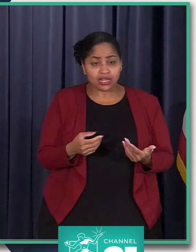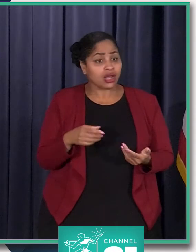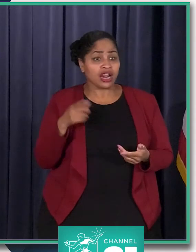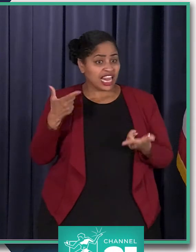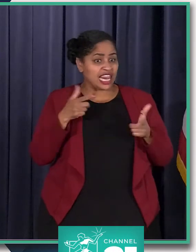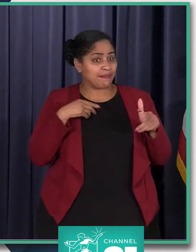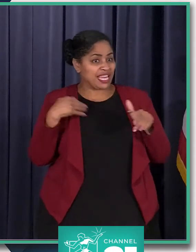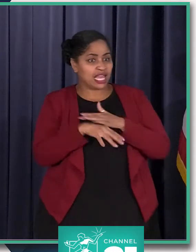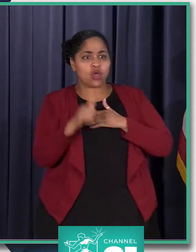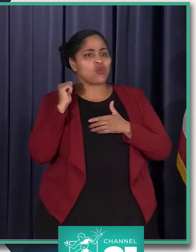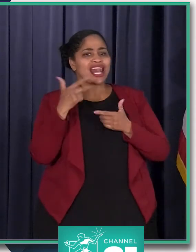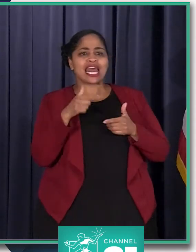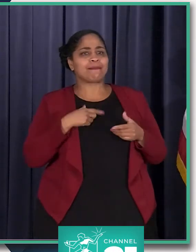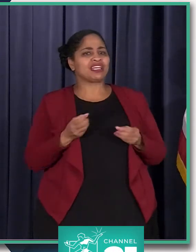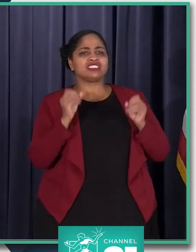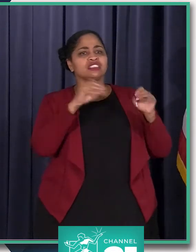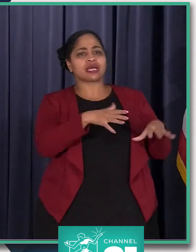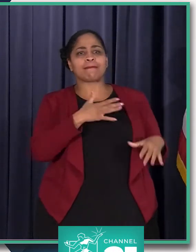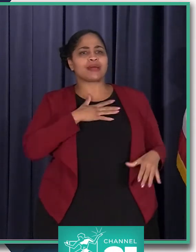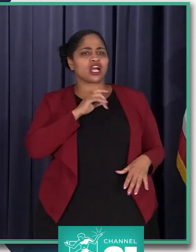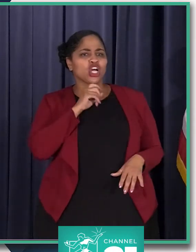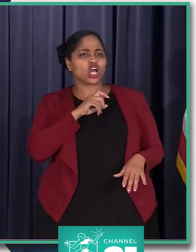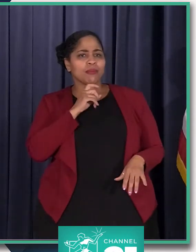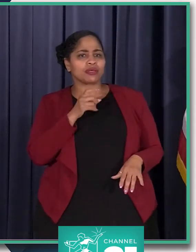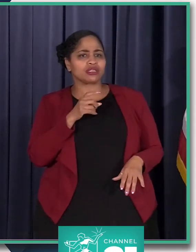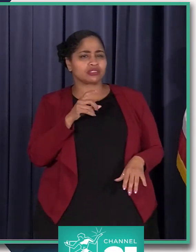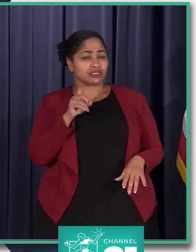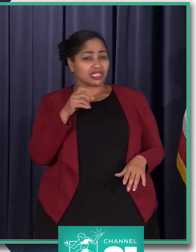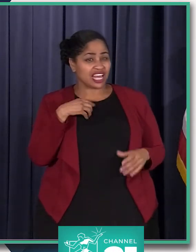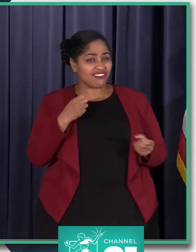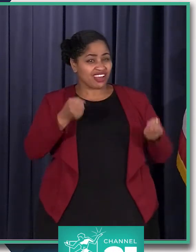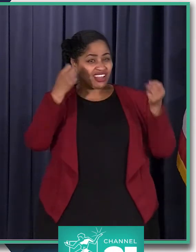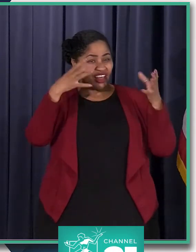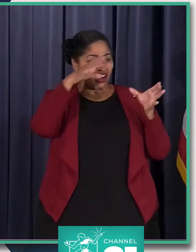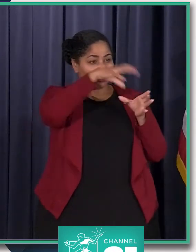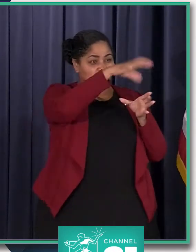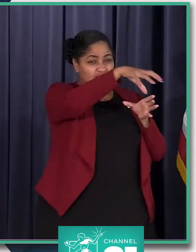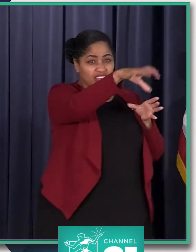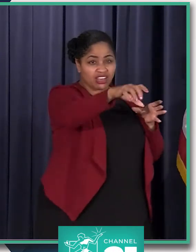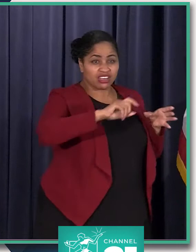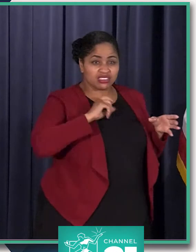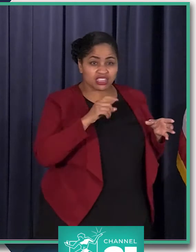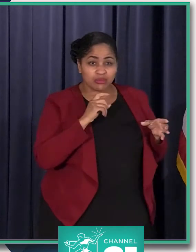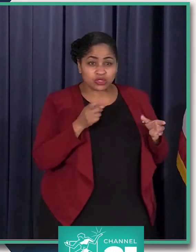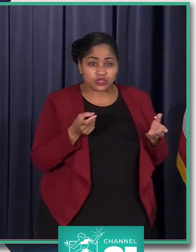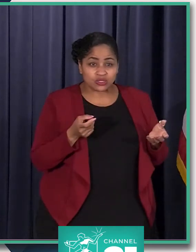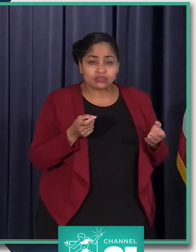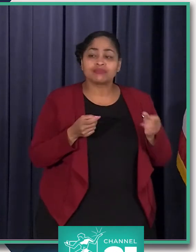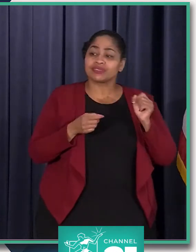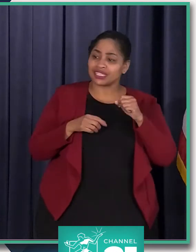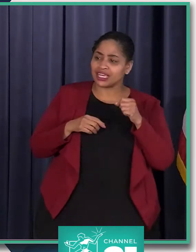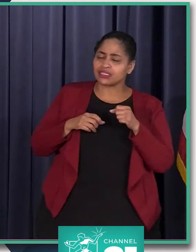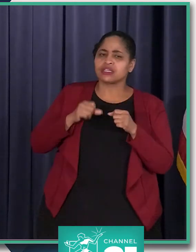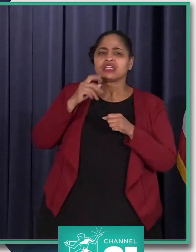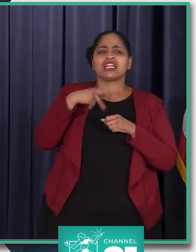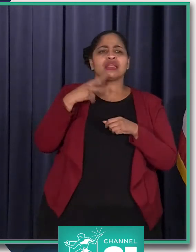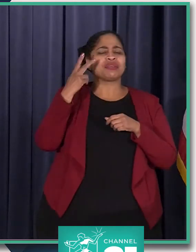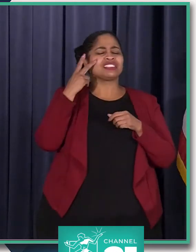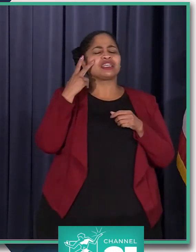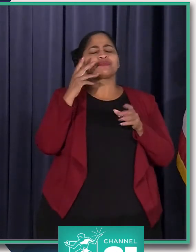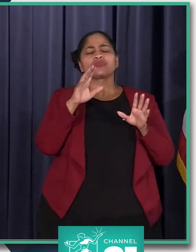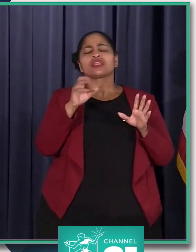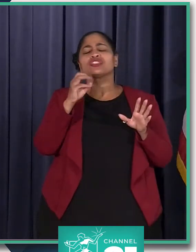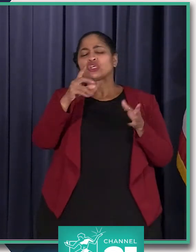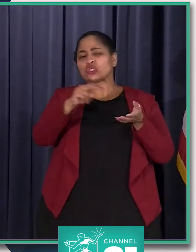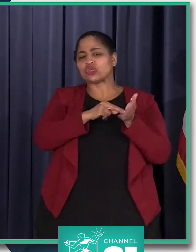let me in, but they wouldn't let me dump. Oh, didn't we have like a whole bunch of dumpsters on the site? Yes. Okay, let me see if I follow this. There were a